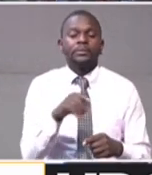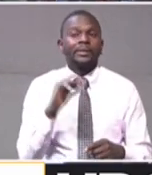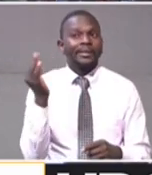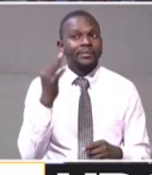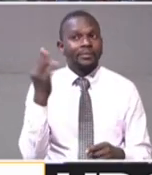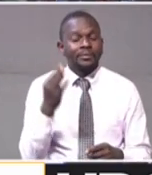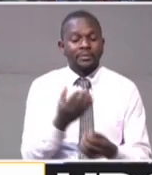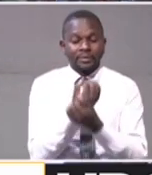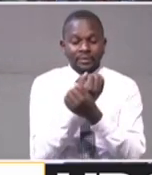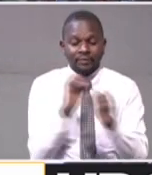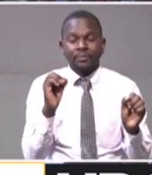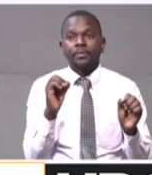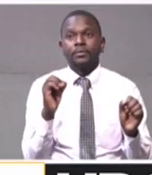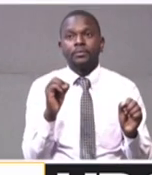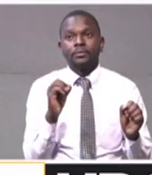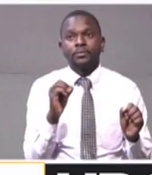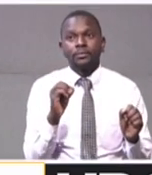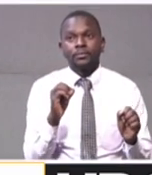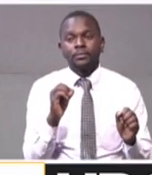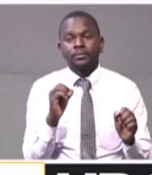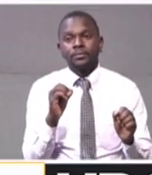is survivable.